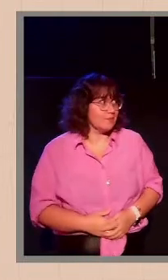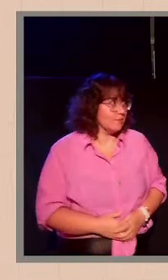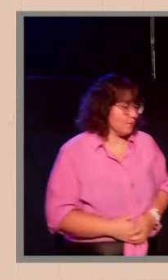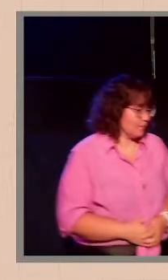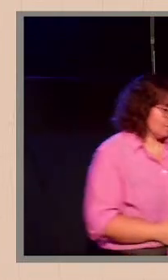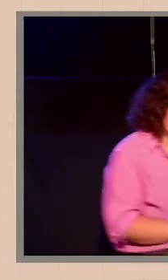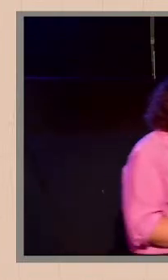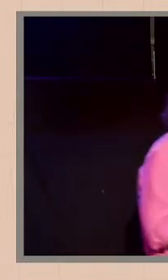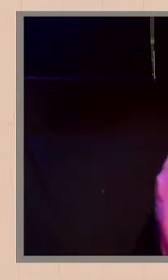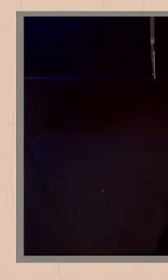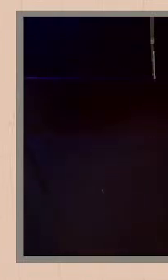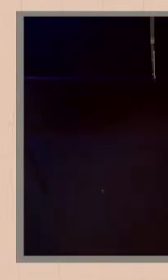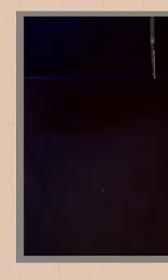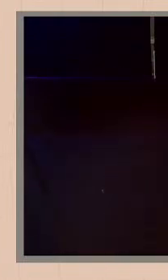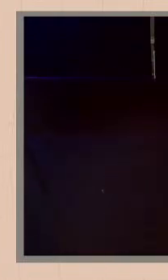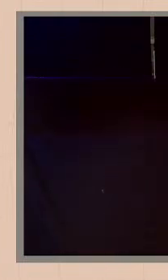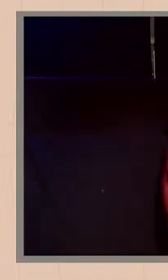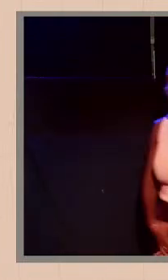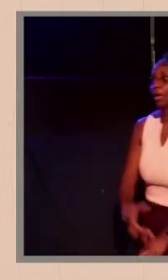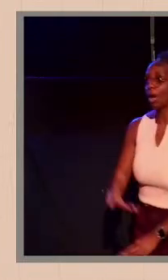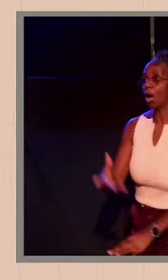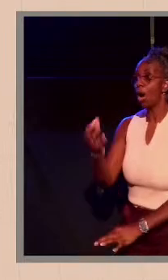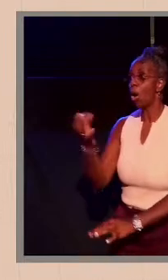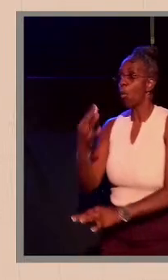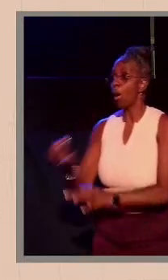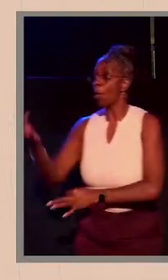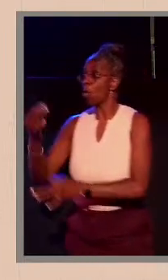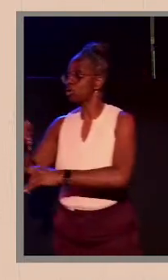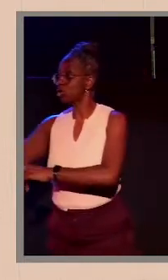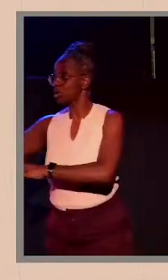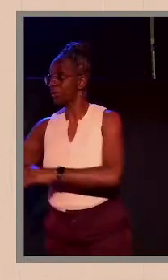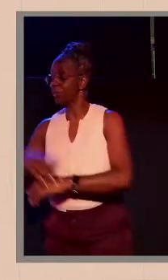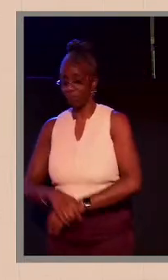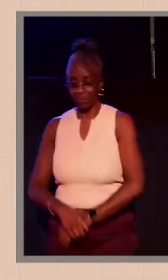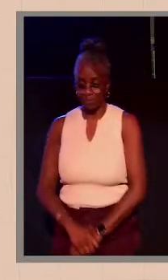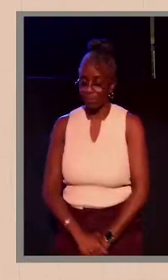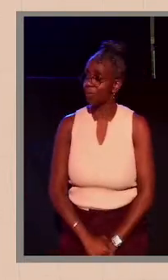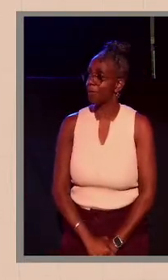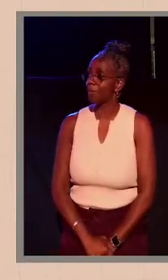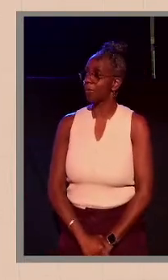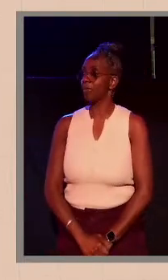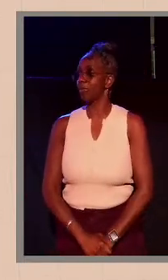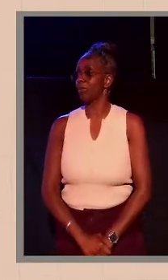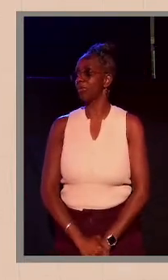Brilliant. There's another question over here from Carl. Let me bring the mic over.